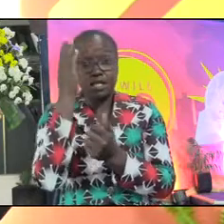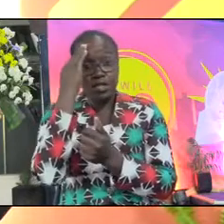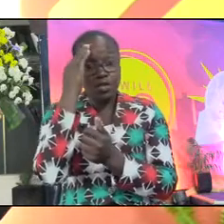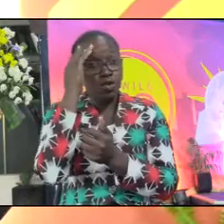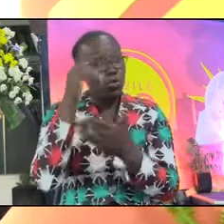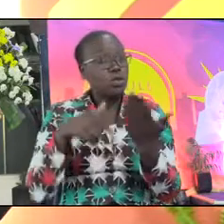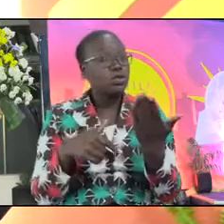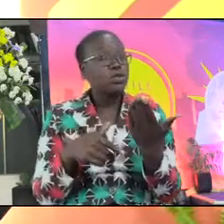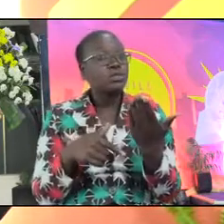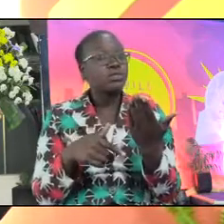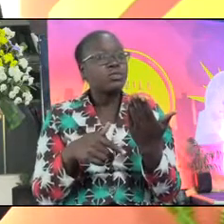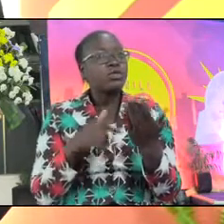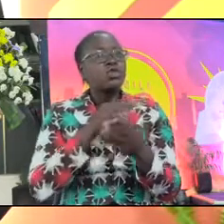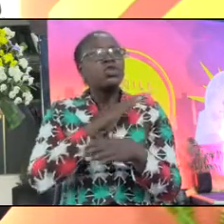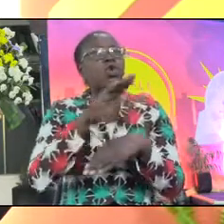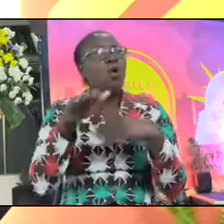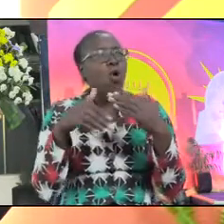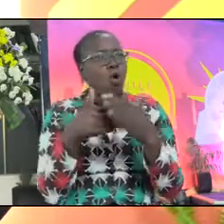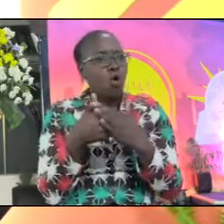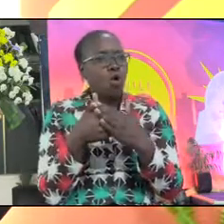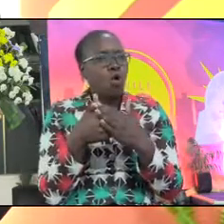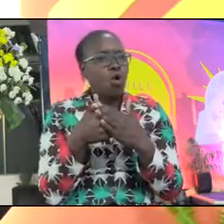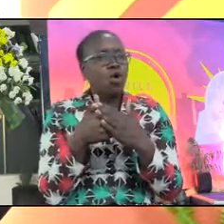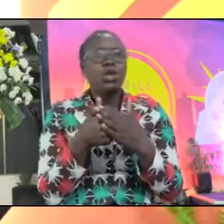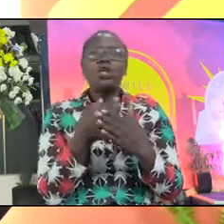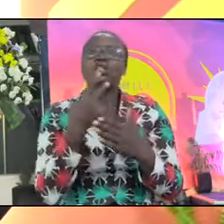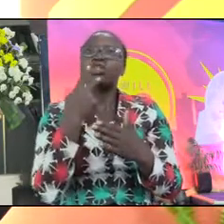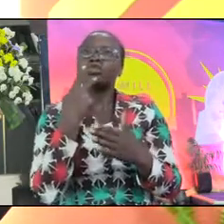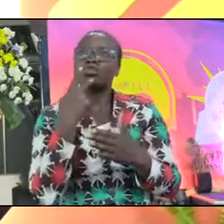discovered that all